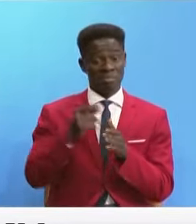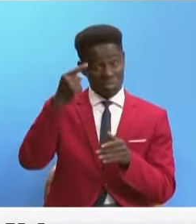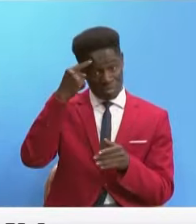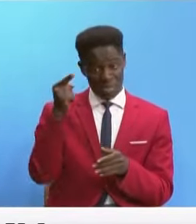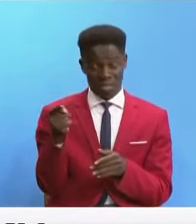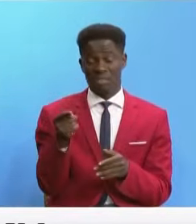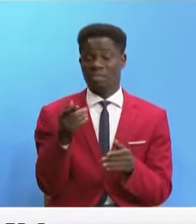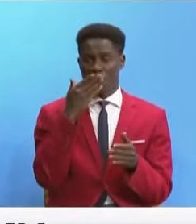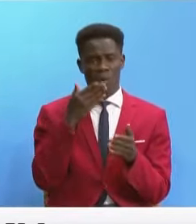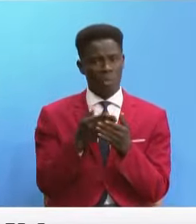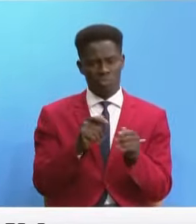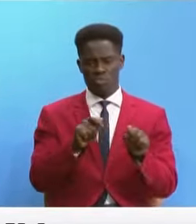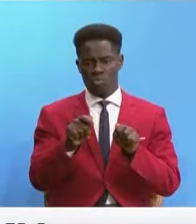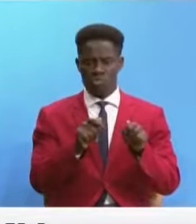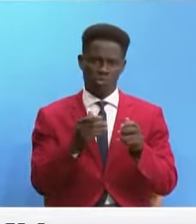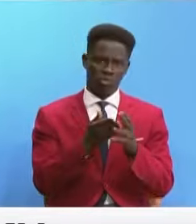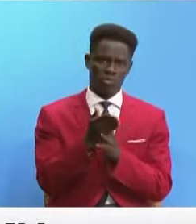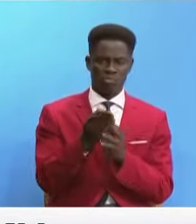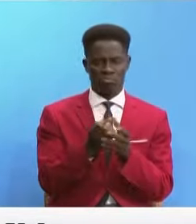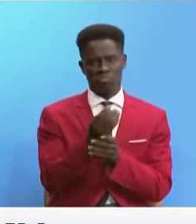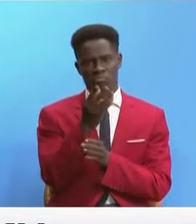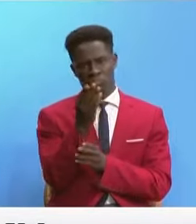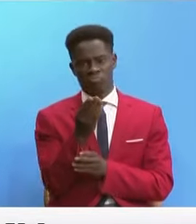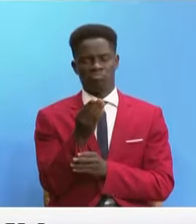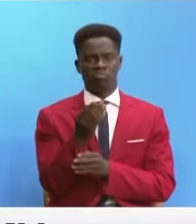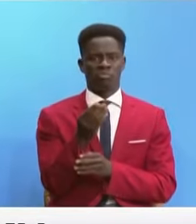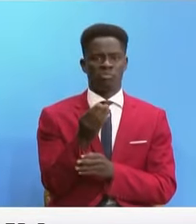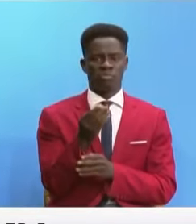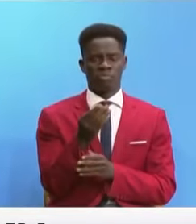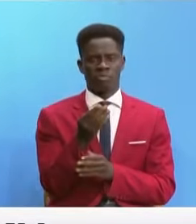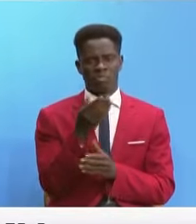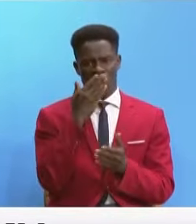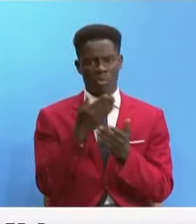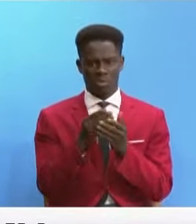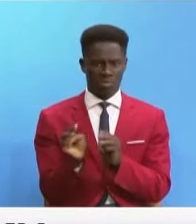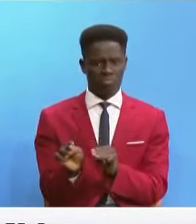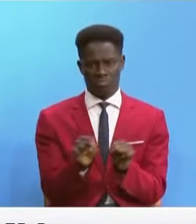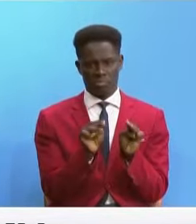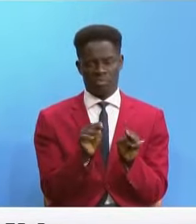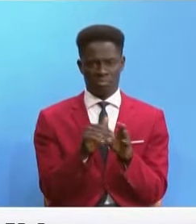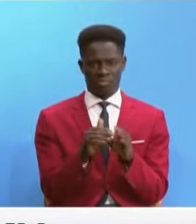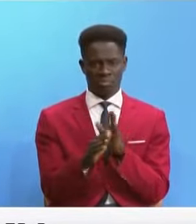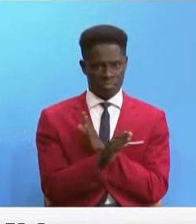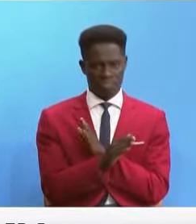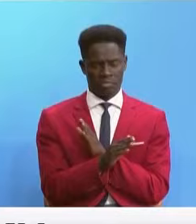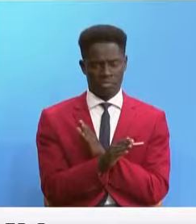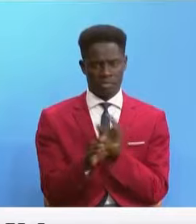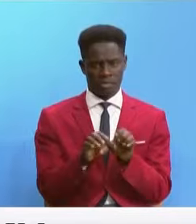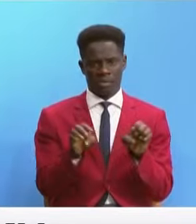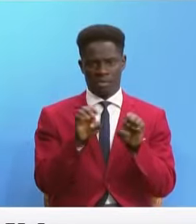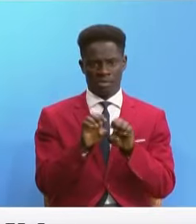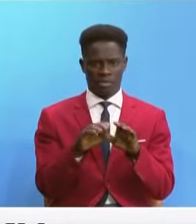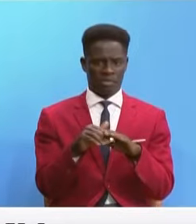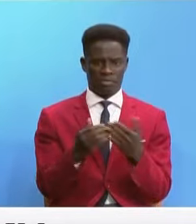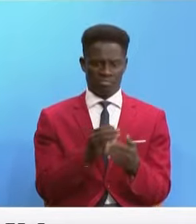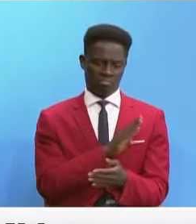growth, stability, underpinned by the highest standards of prudential and conduct